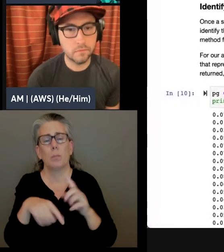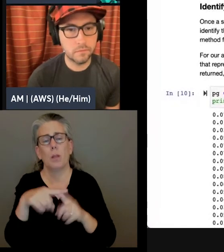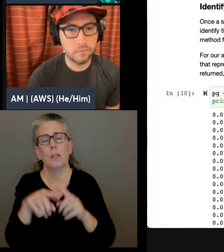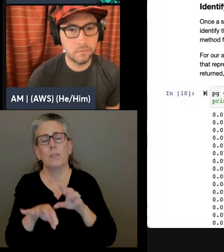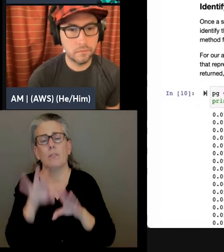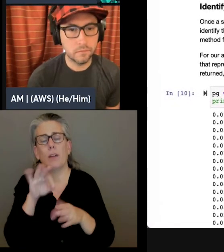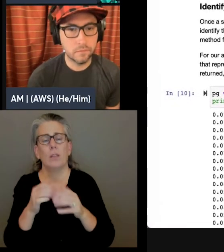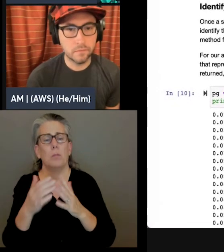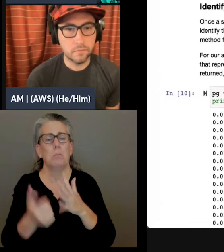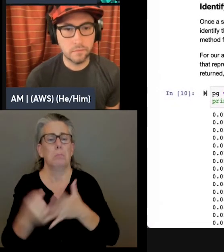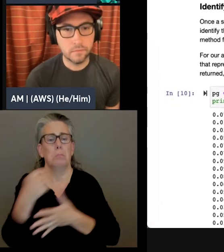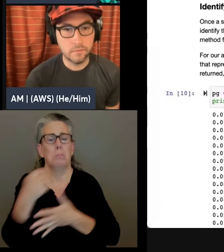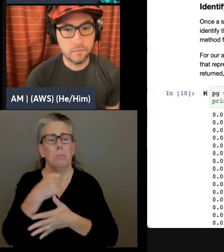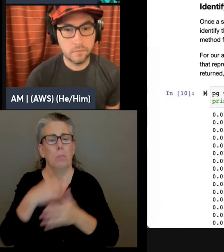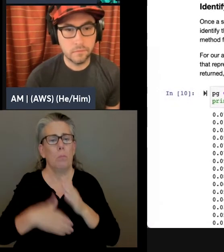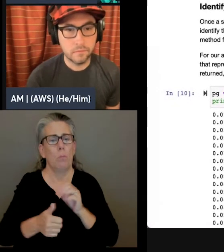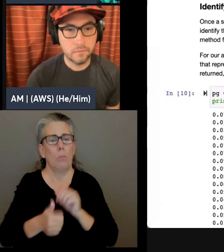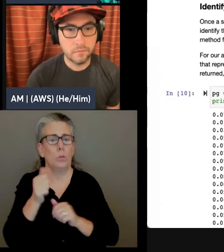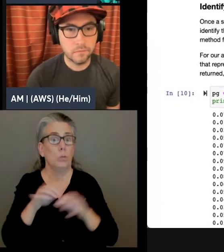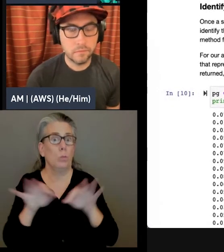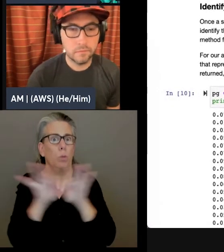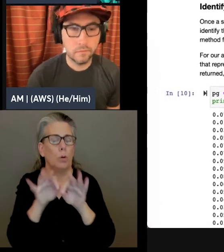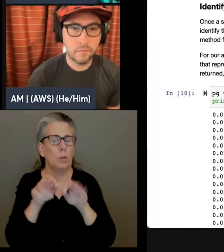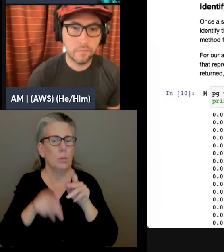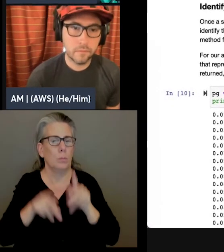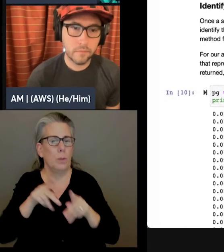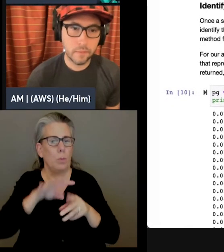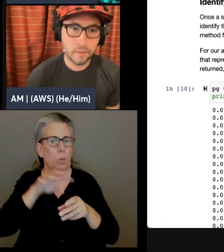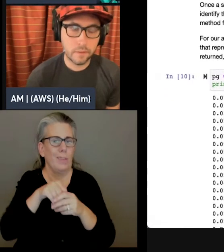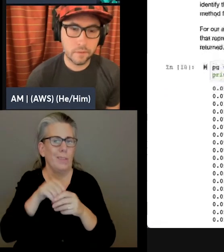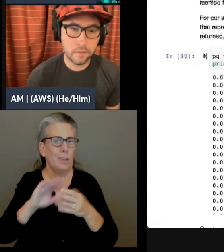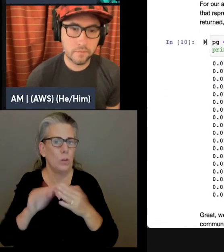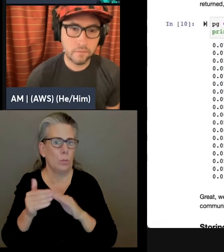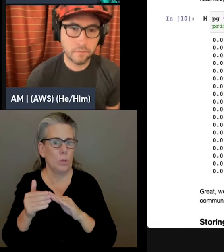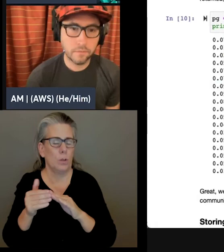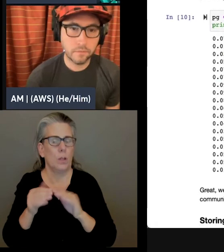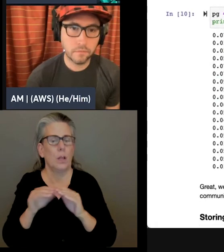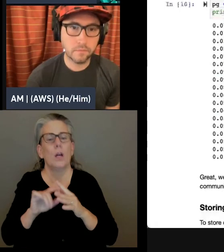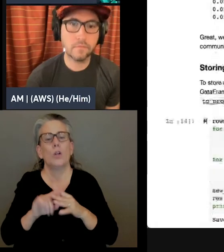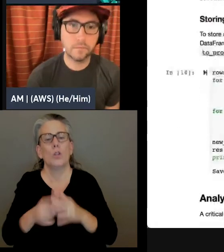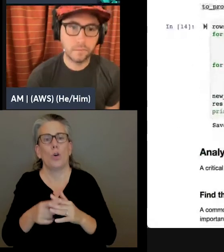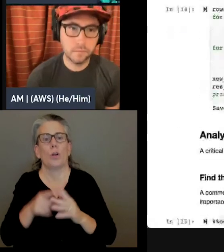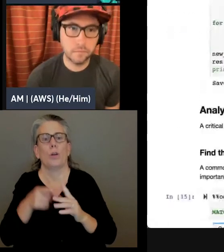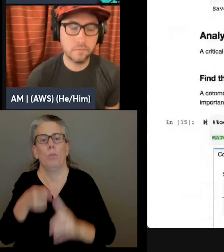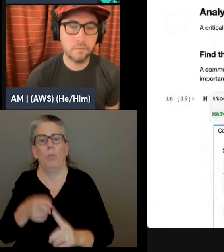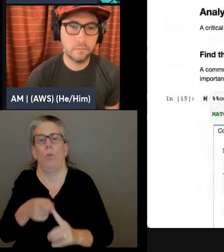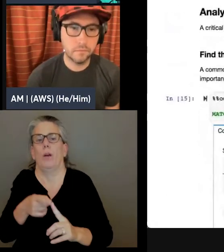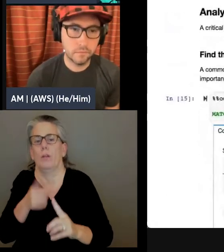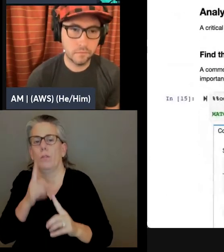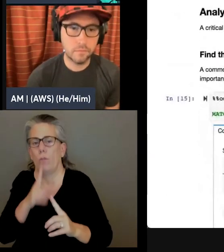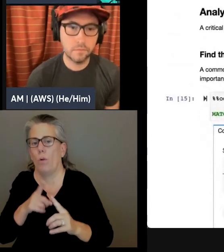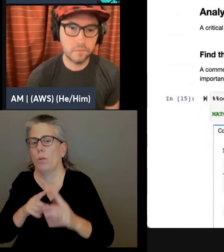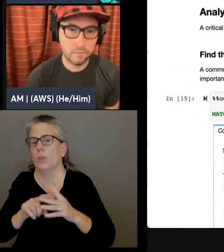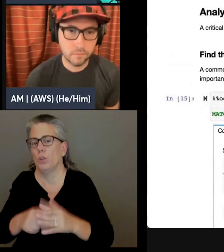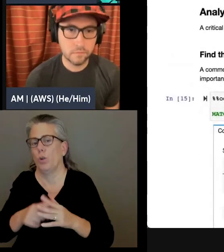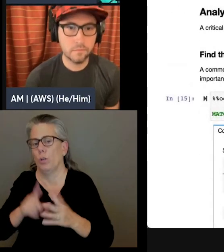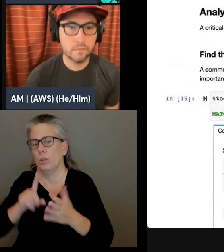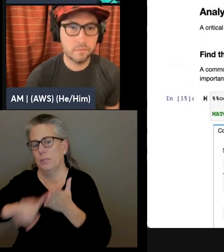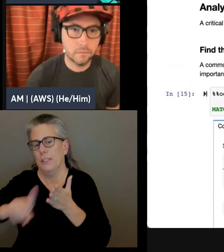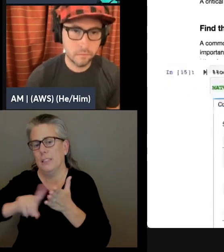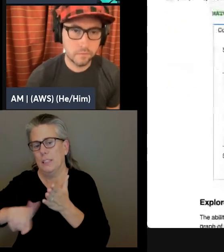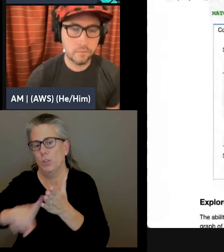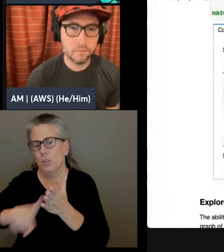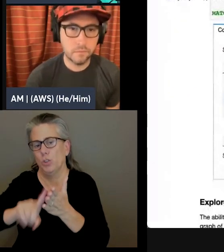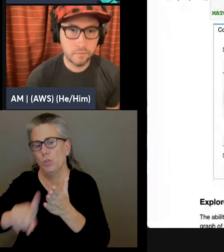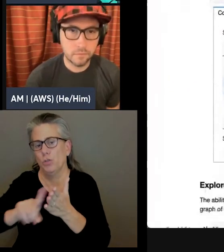that as a starting point for basically an online investigation. So you can sit here and analyze the results,